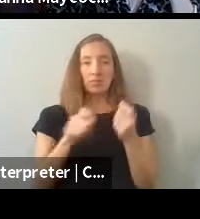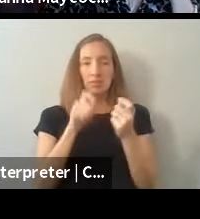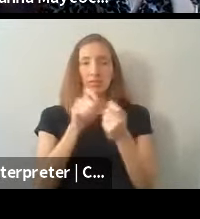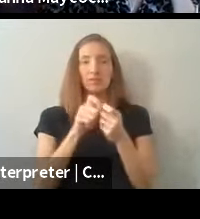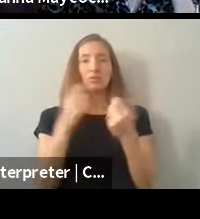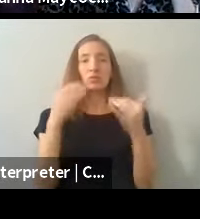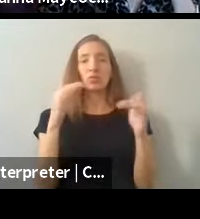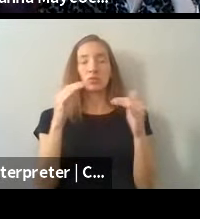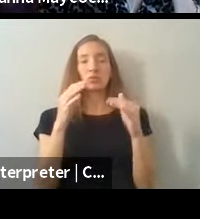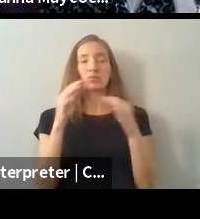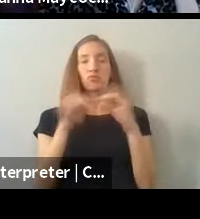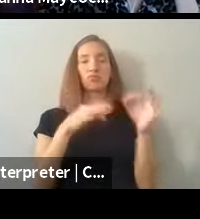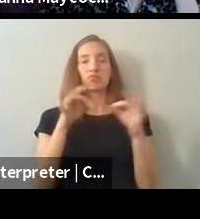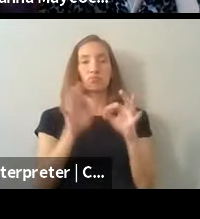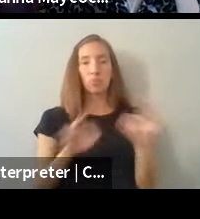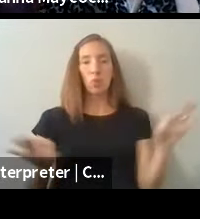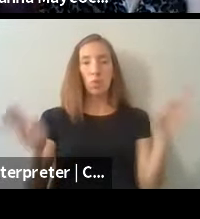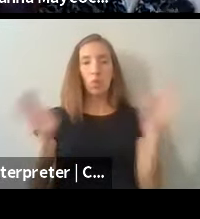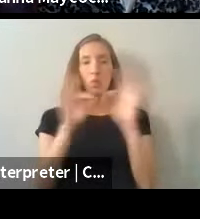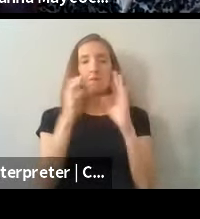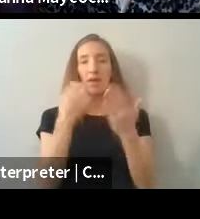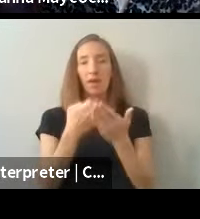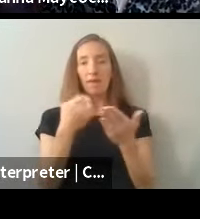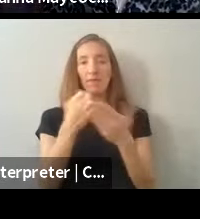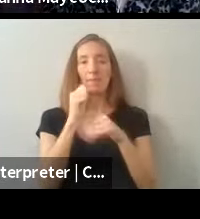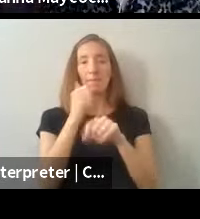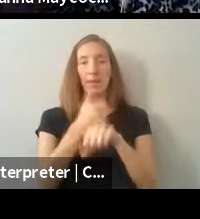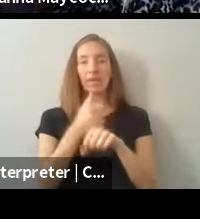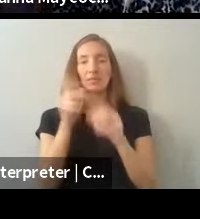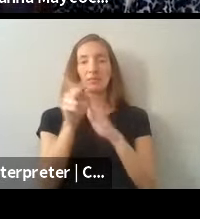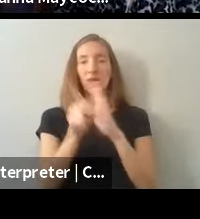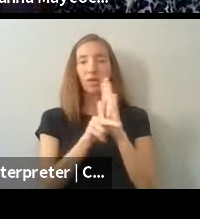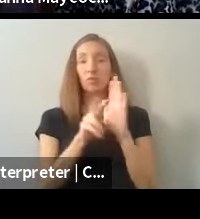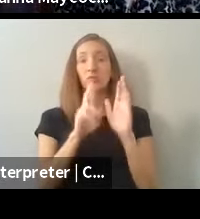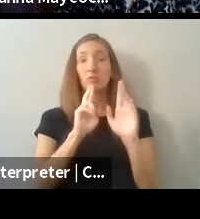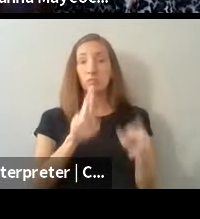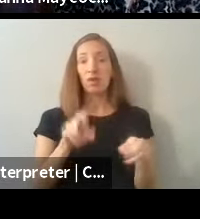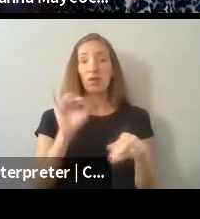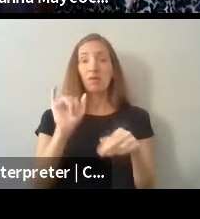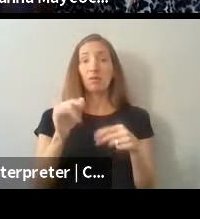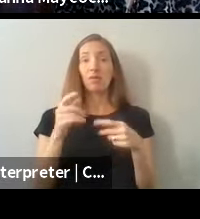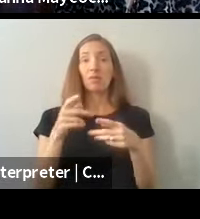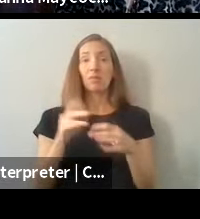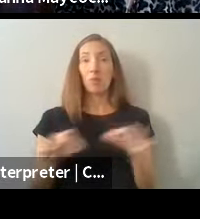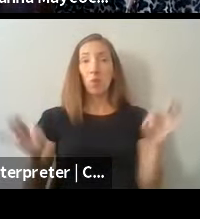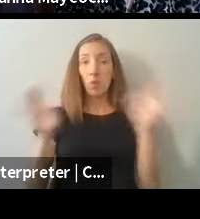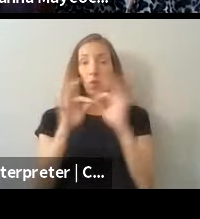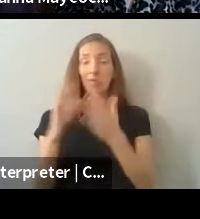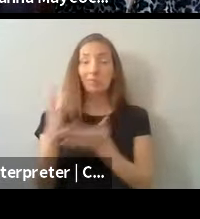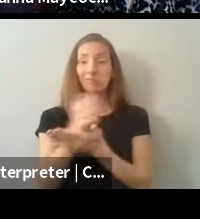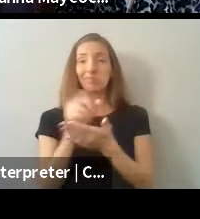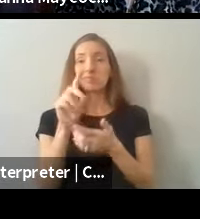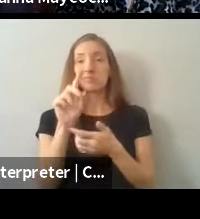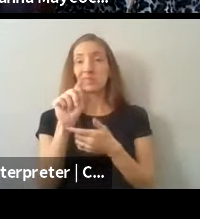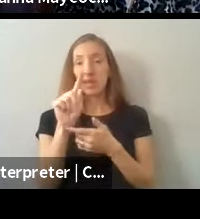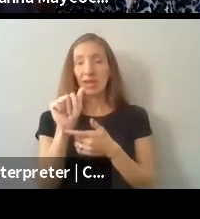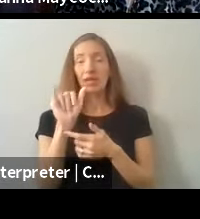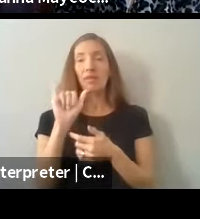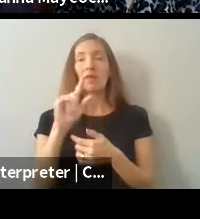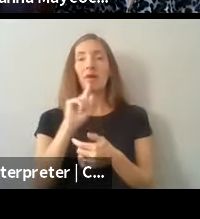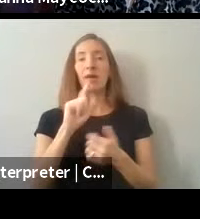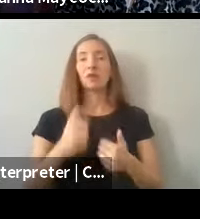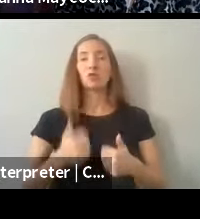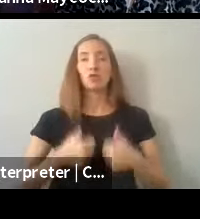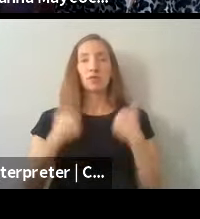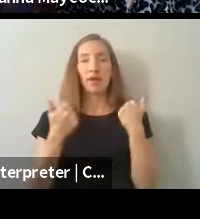evidence-based policy responses, the importance of putting data that is survivor-centered, that is safe into the